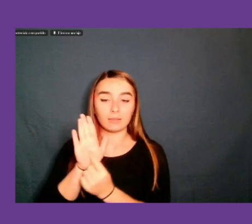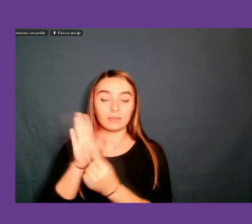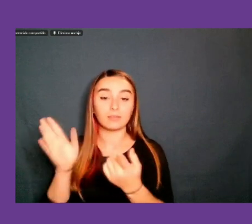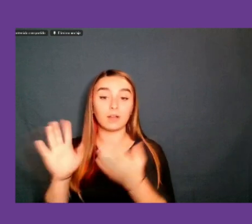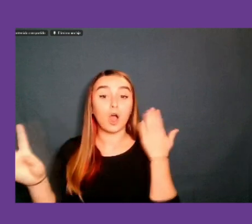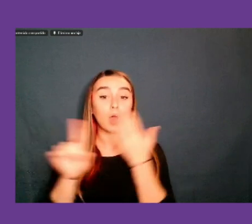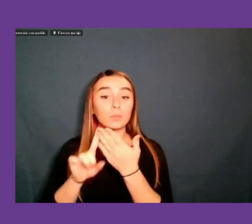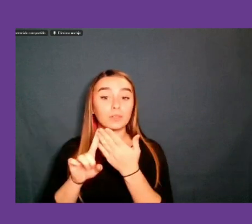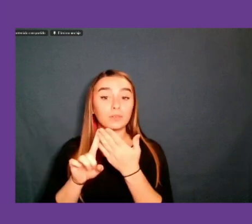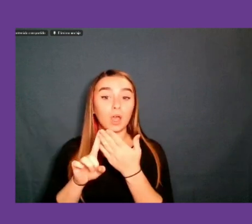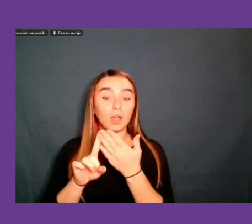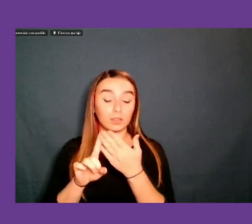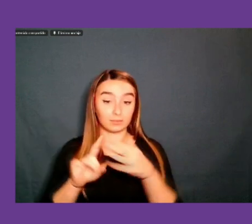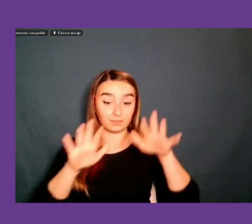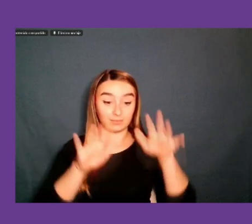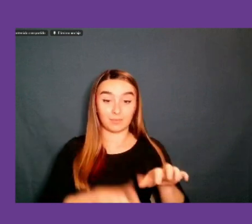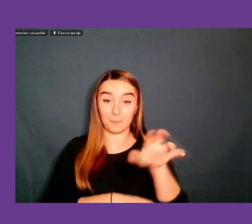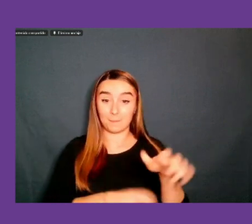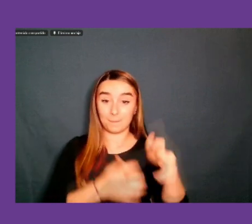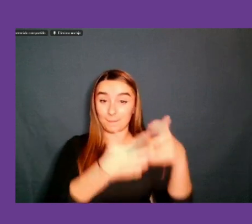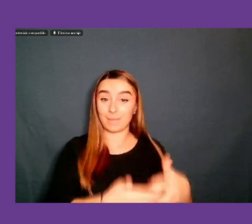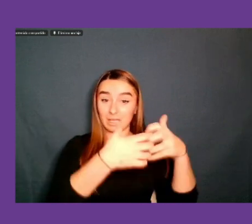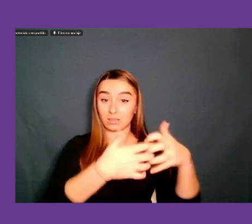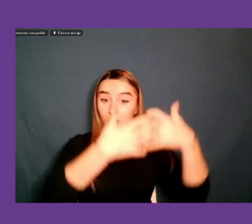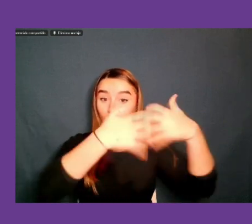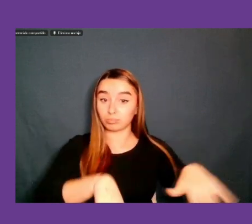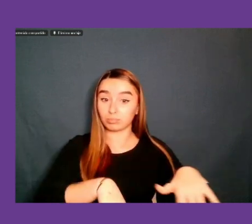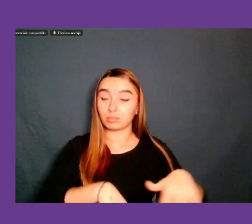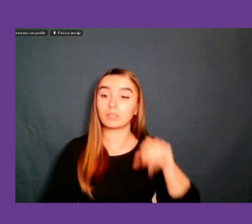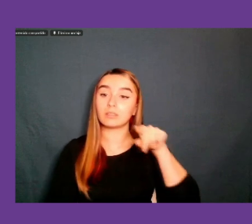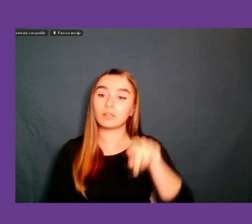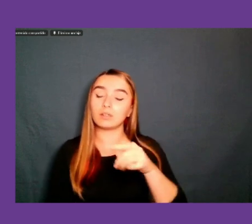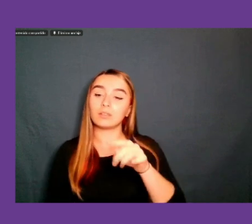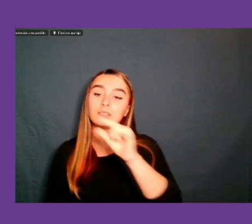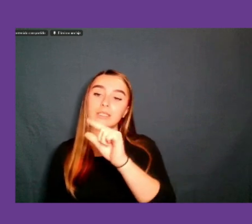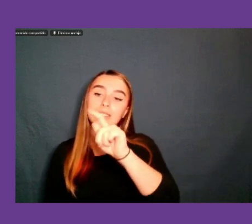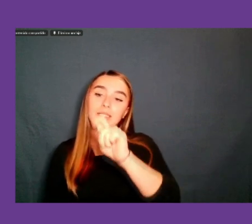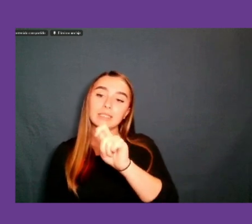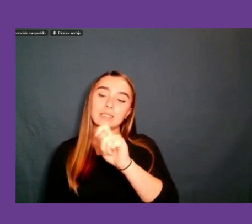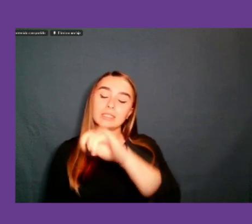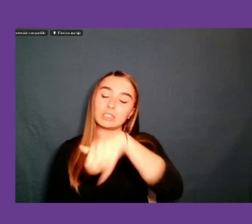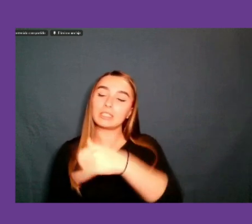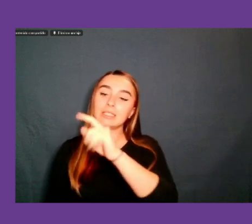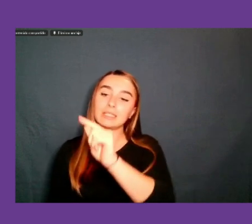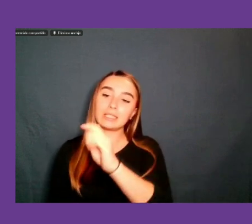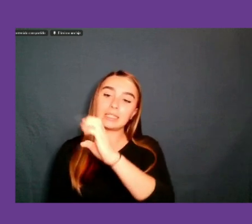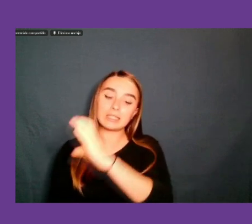automated teller machines. Is it going to be discussed in GTC 11, 12,